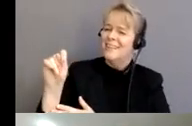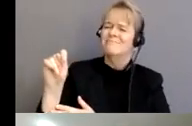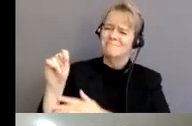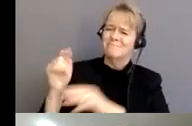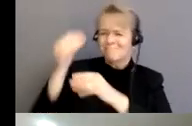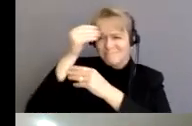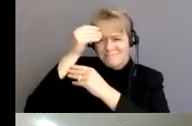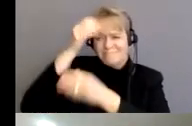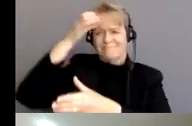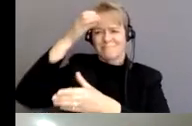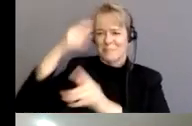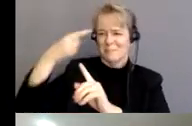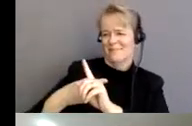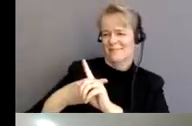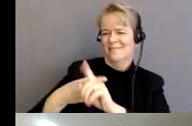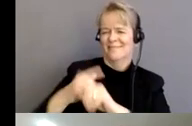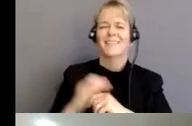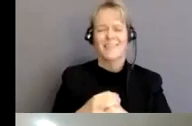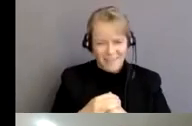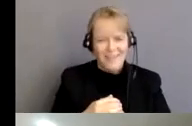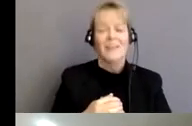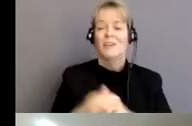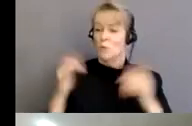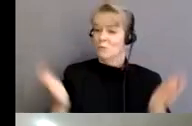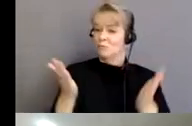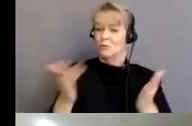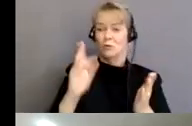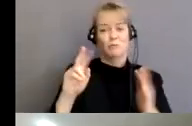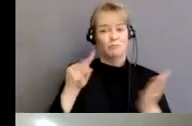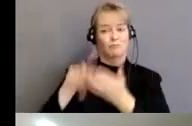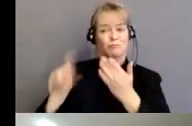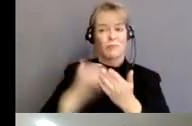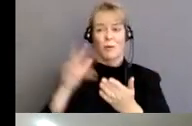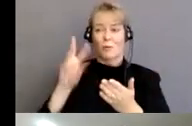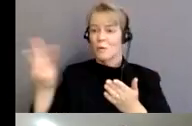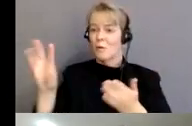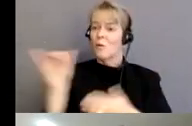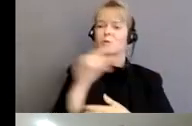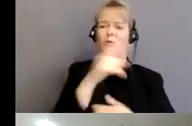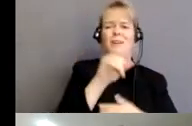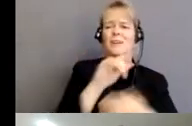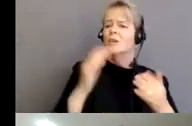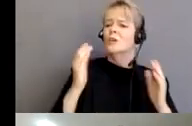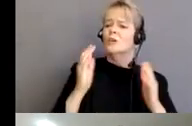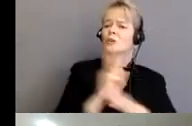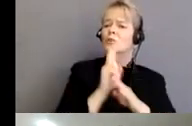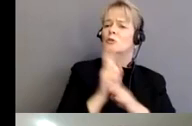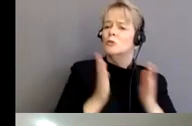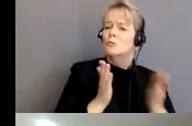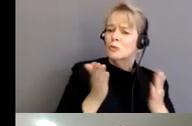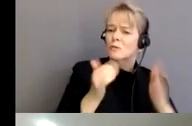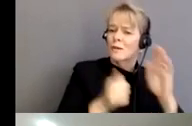only on our website, but also with the consumer services, the Government of Canada. They